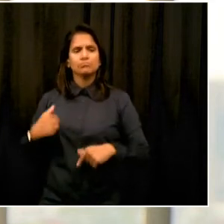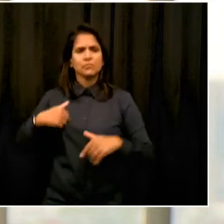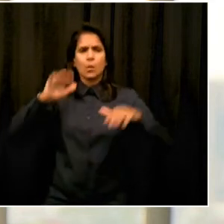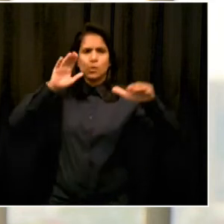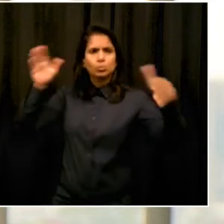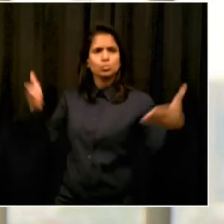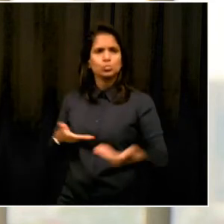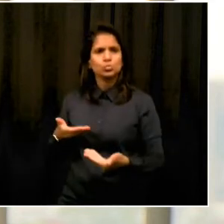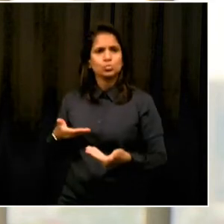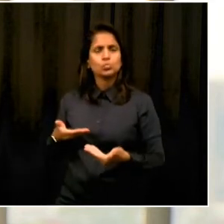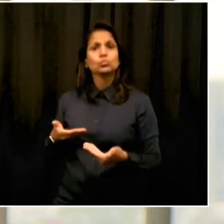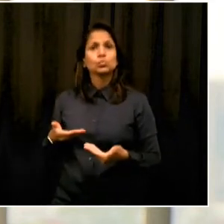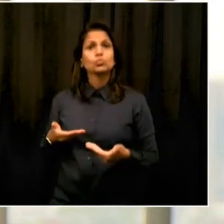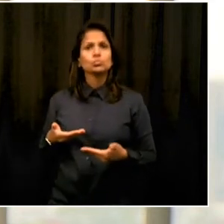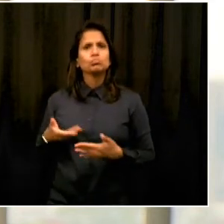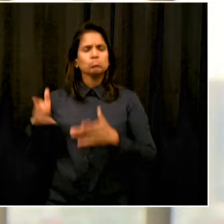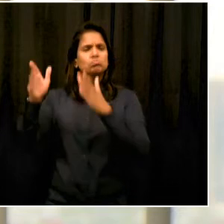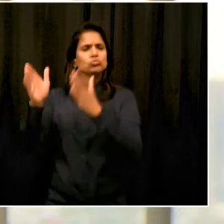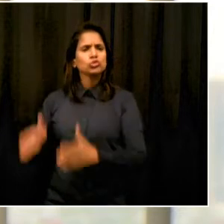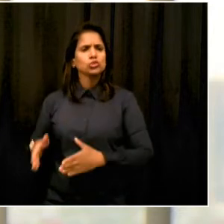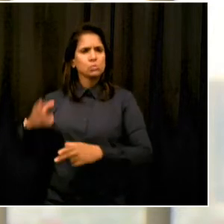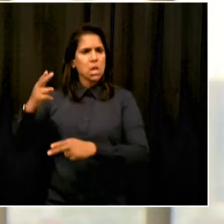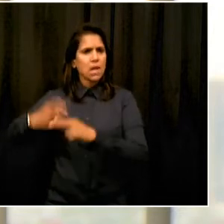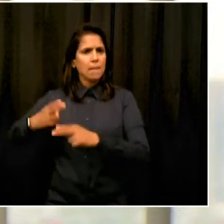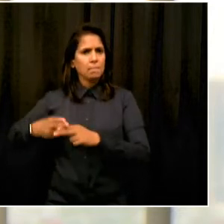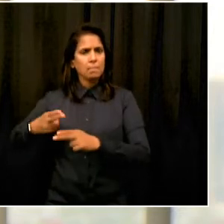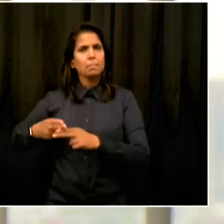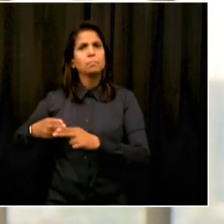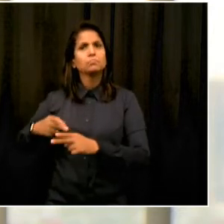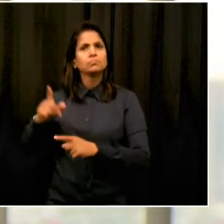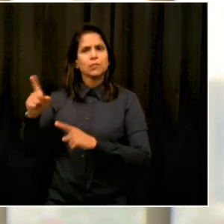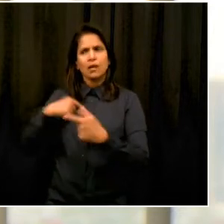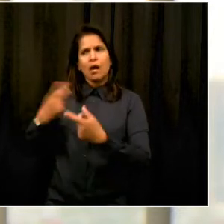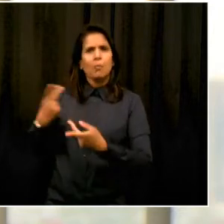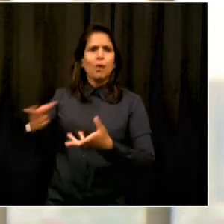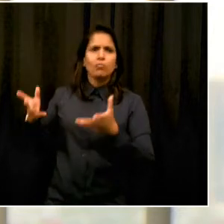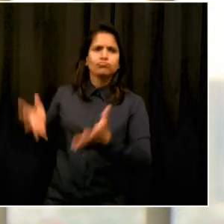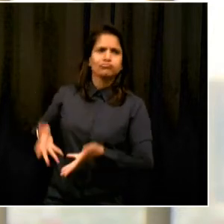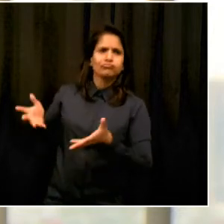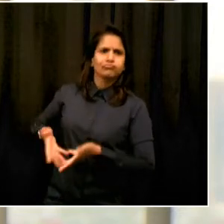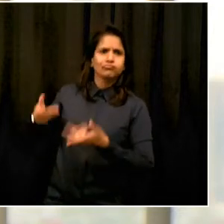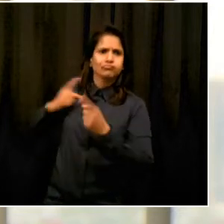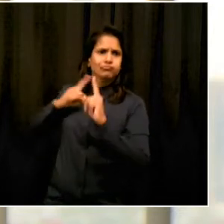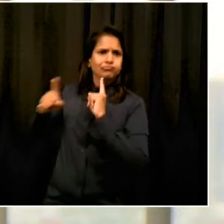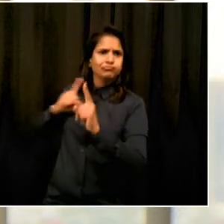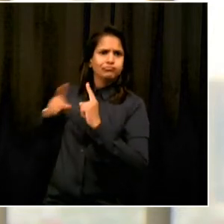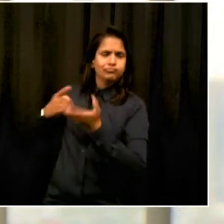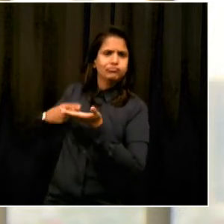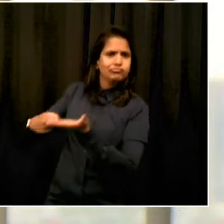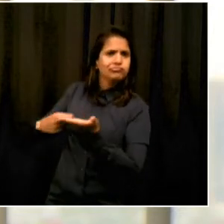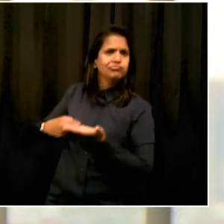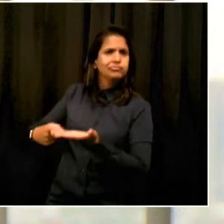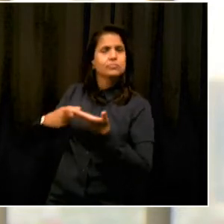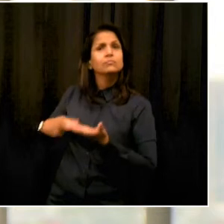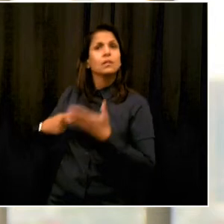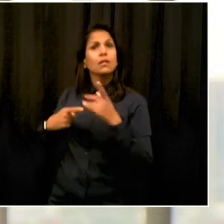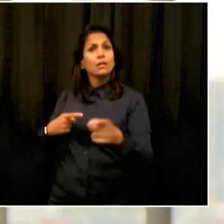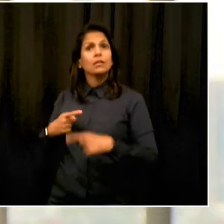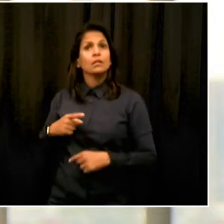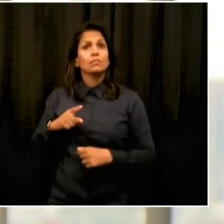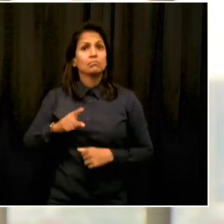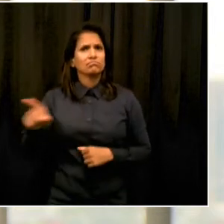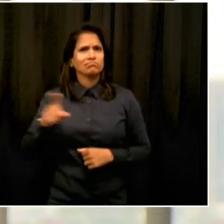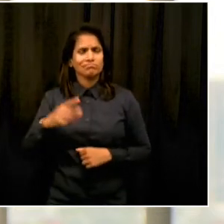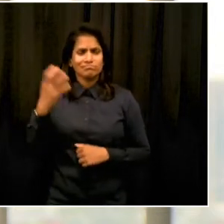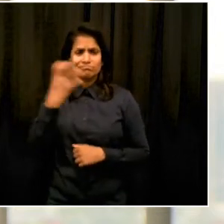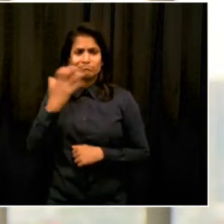I've spoken to probably 100 times in the last 6 months, and naturally in these extraordinary times, someone I had not met in person until